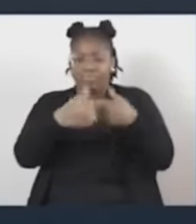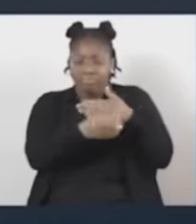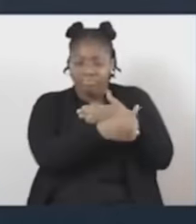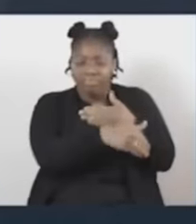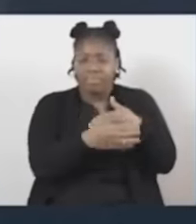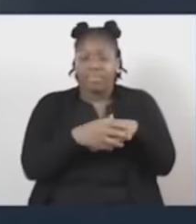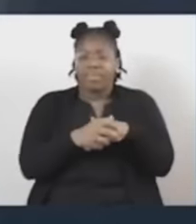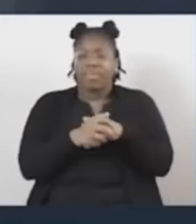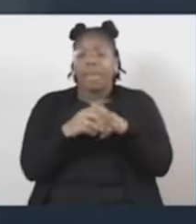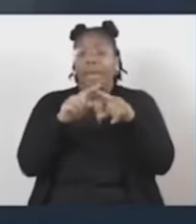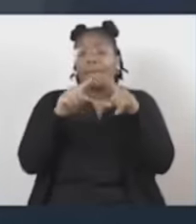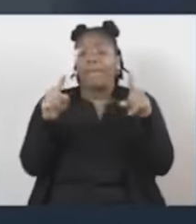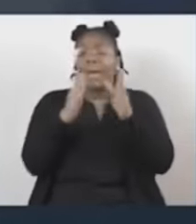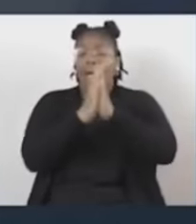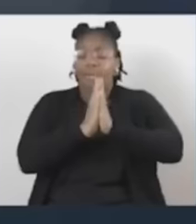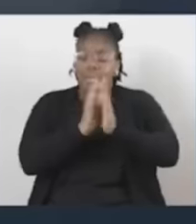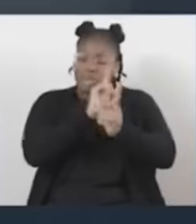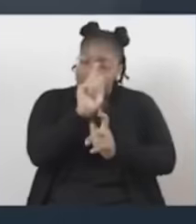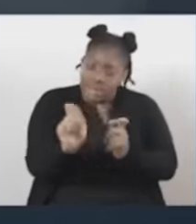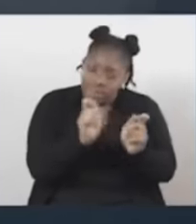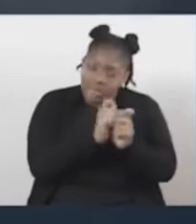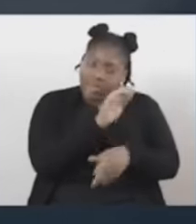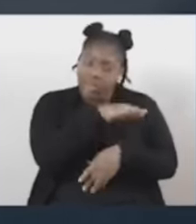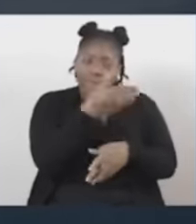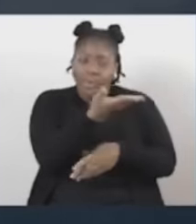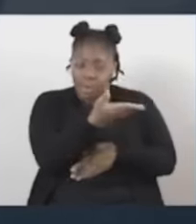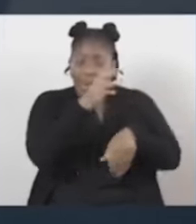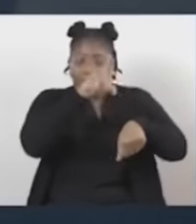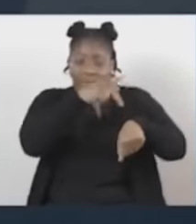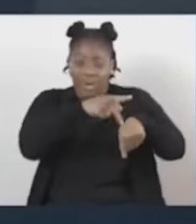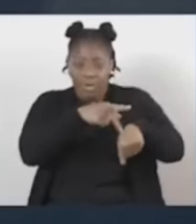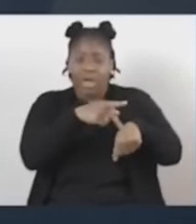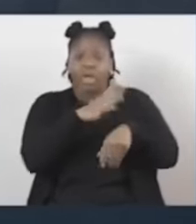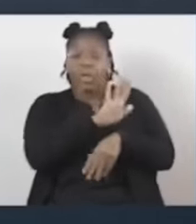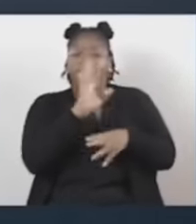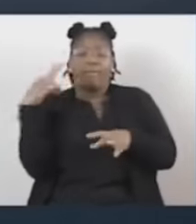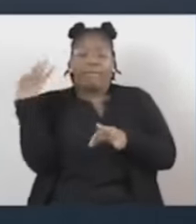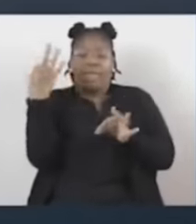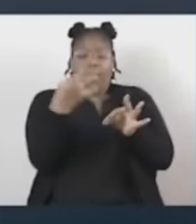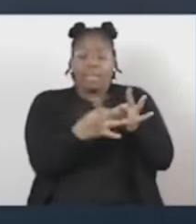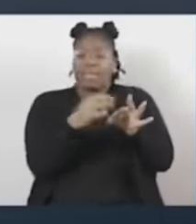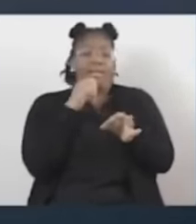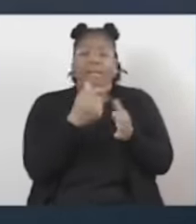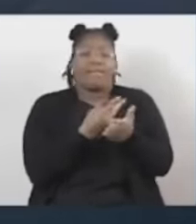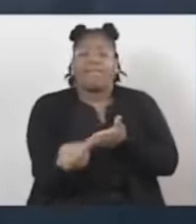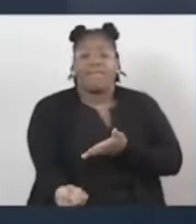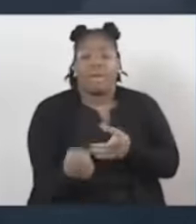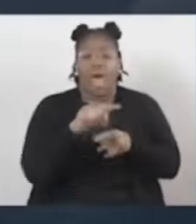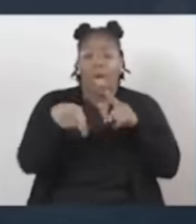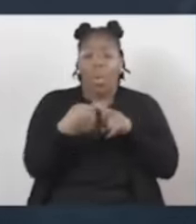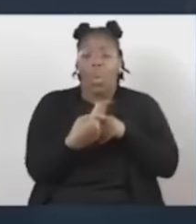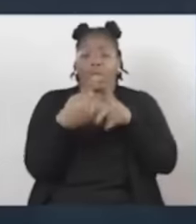But I have prayed especially for you, Peter, that your own faith may not fail, and when you yourself have turned again,